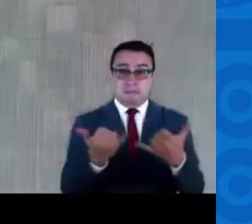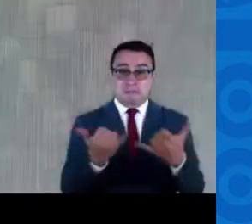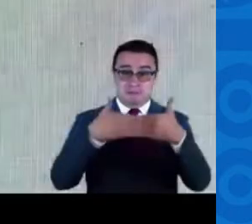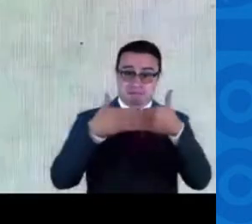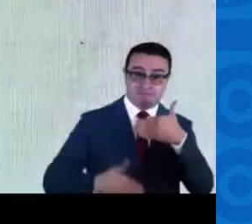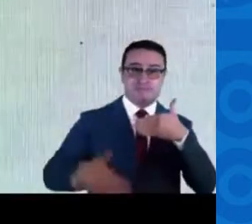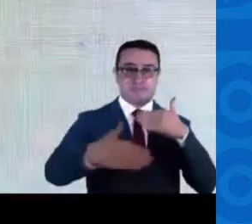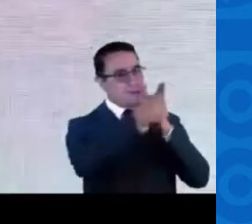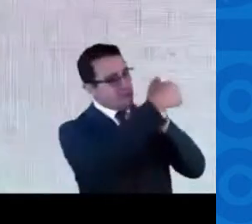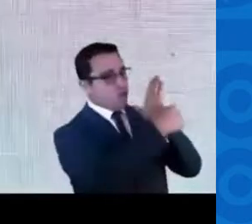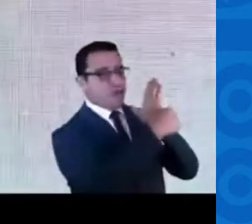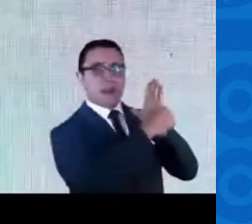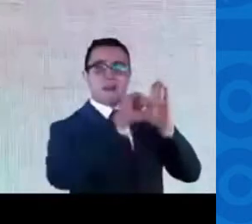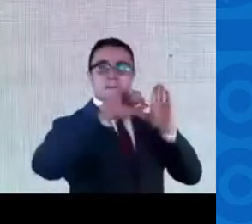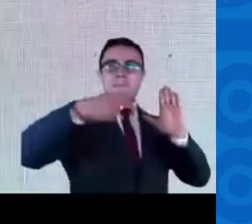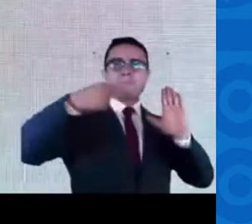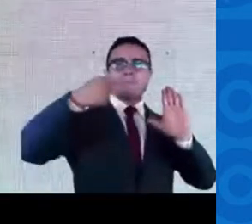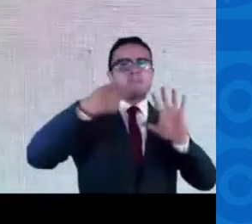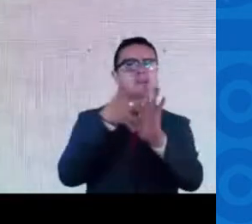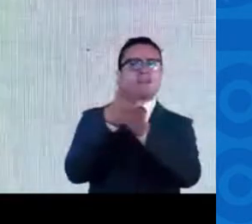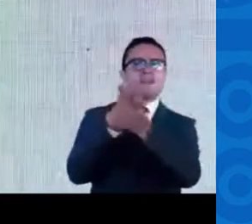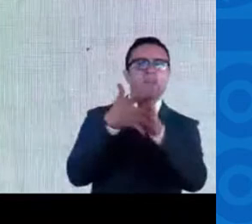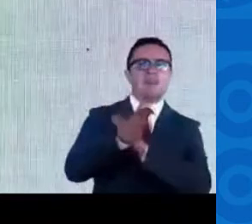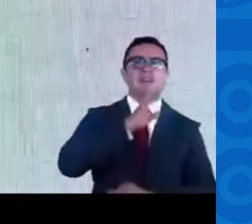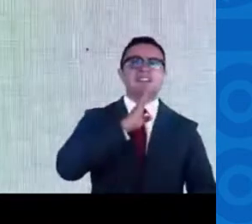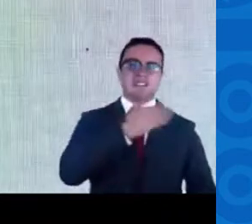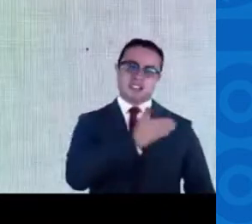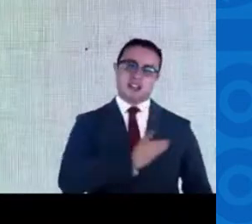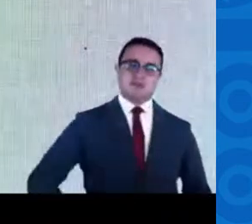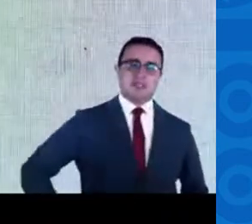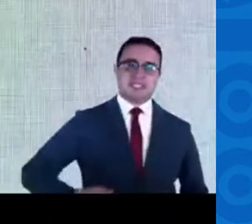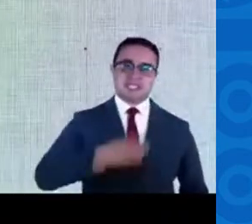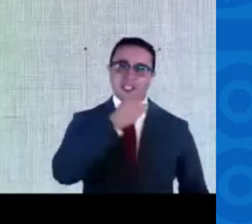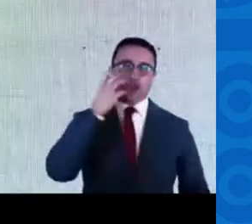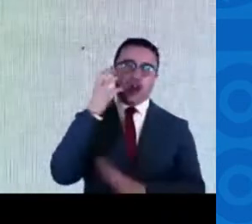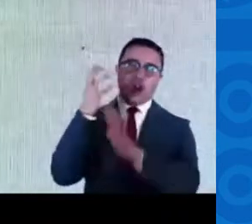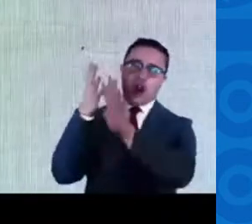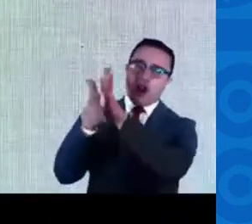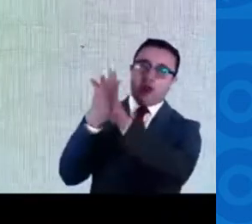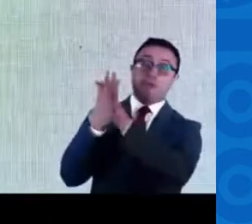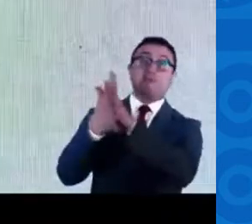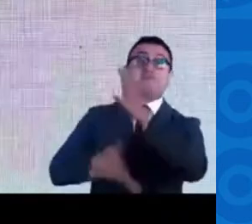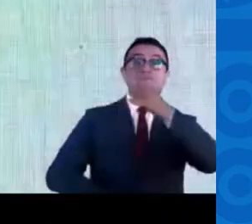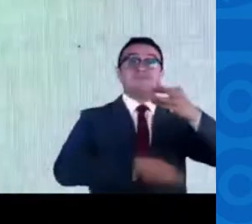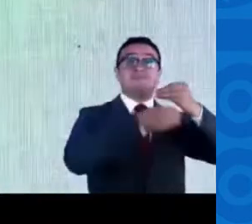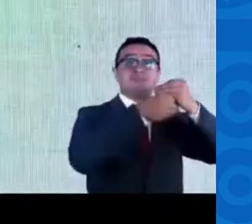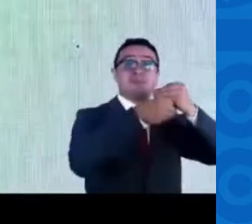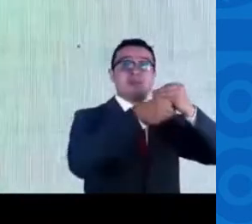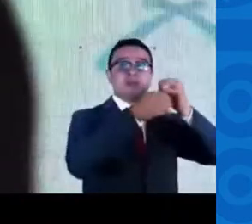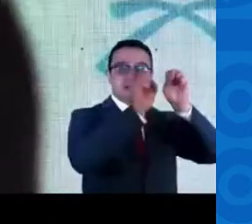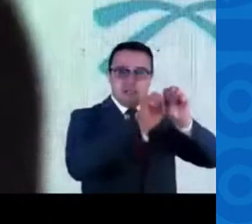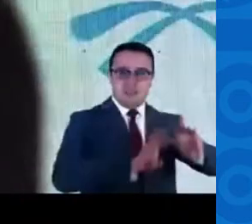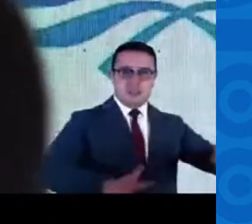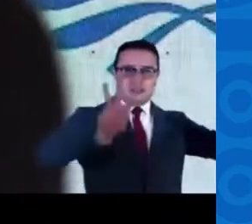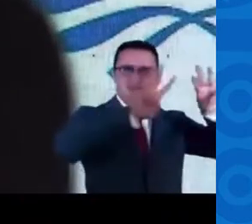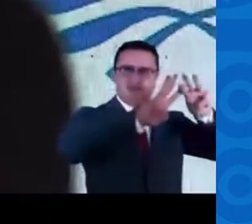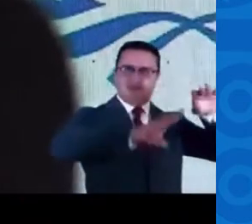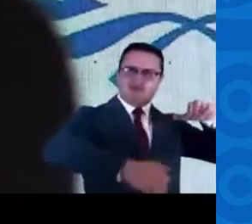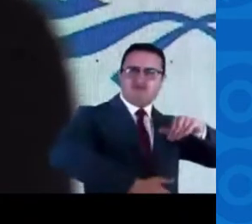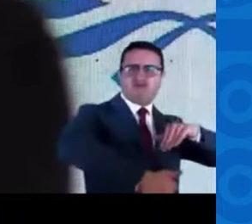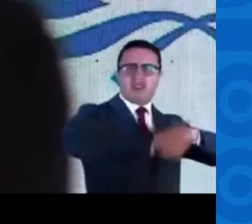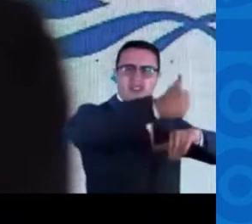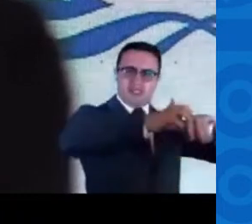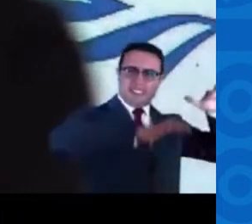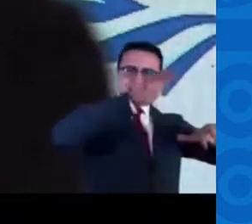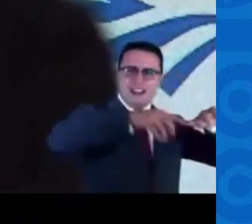the first point of the agenda, which are the words sent by